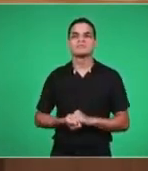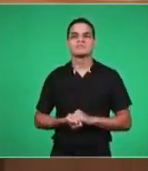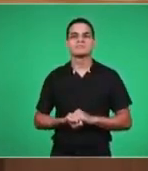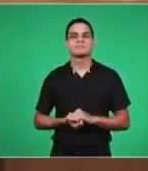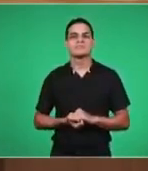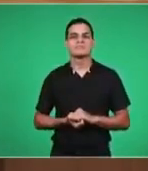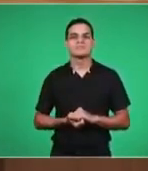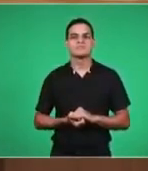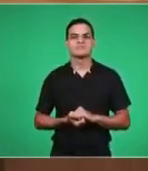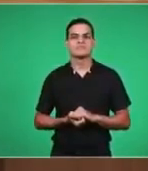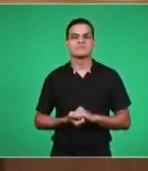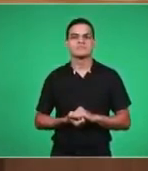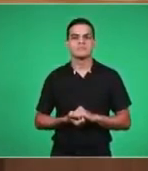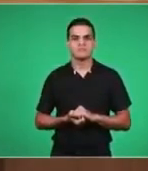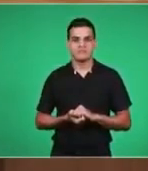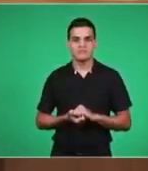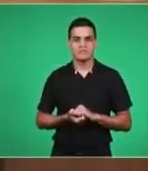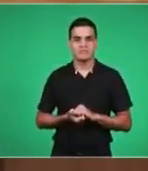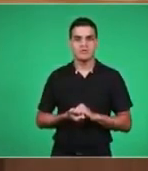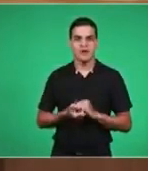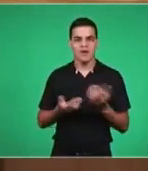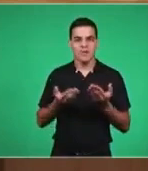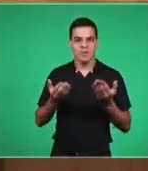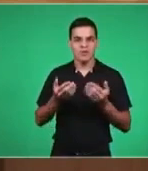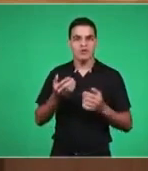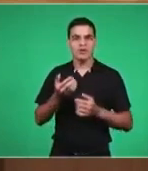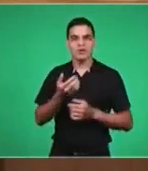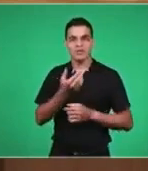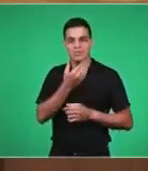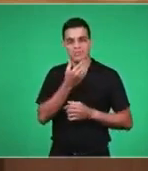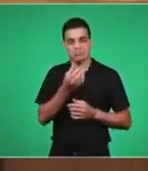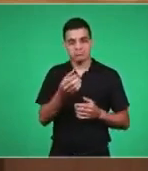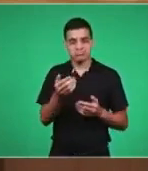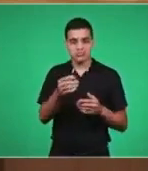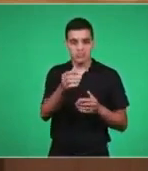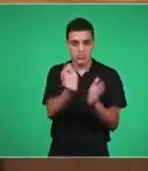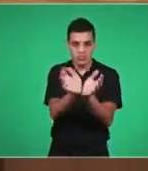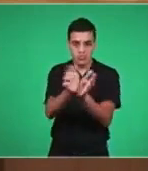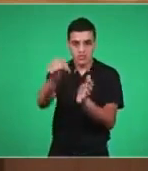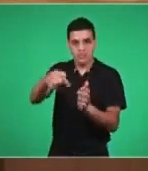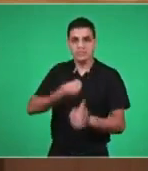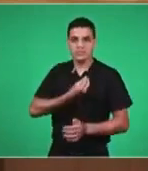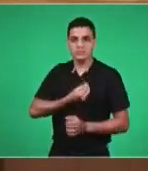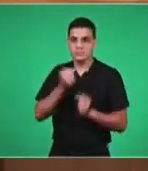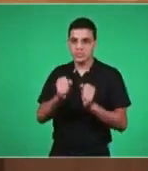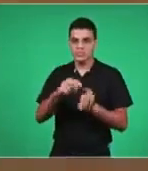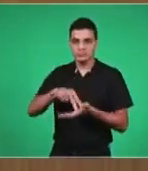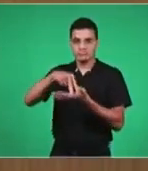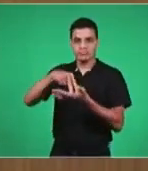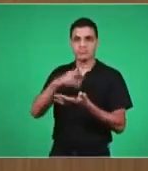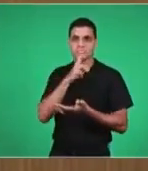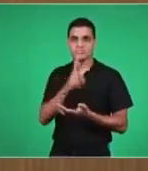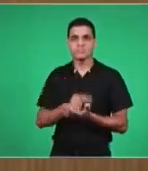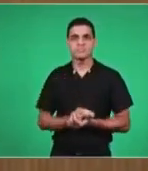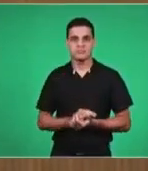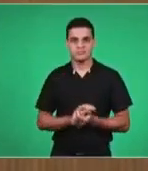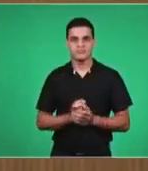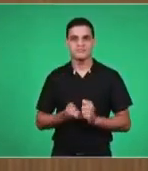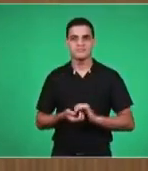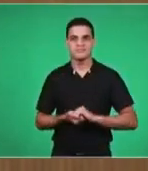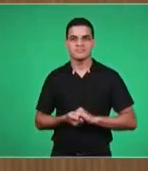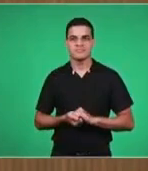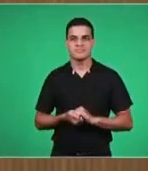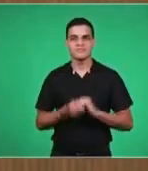asking. And now we're going to pass it on to one of our brethren here who are going to answer this question for us.